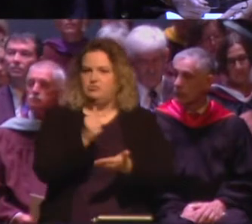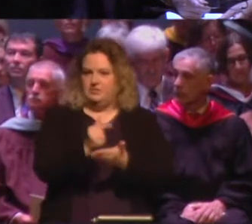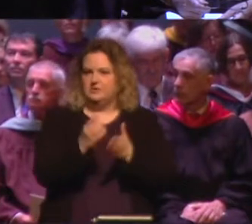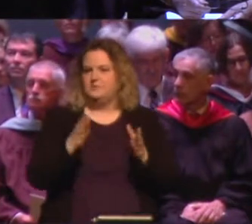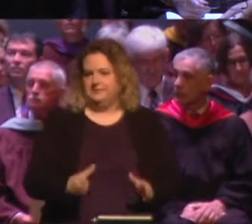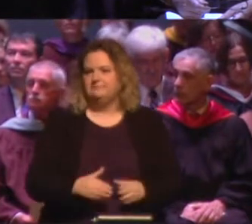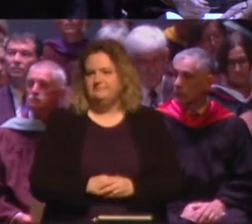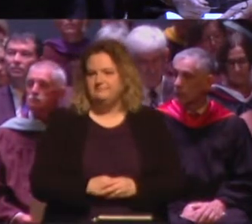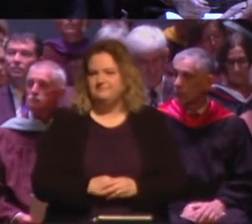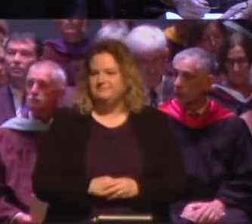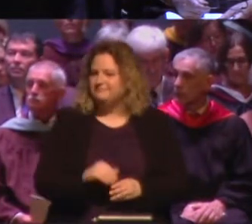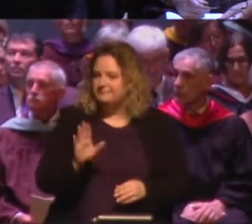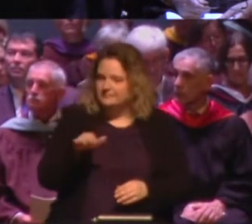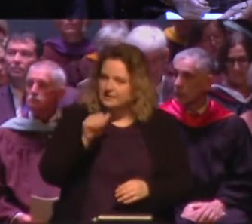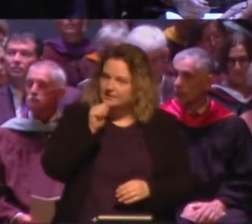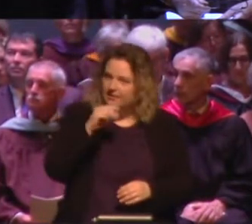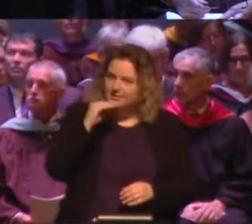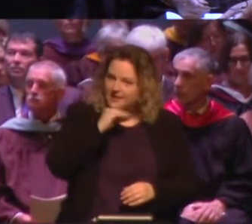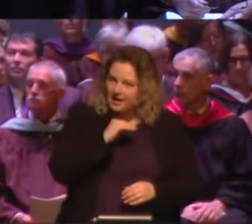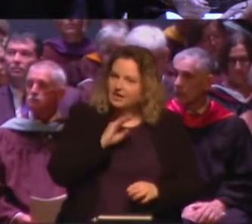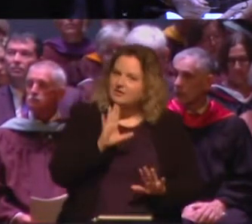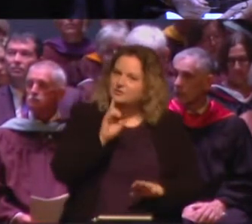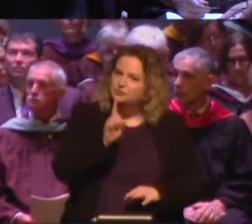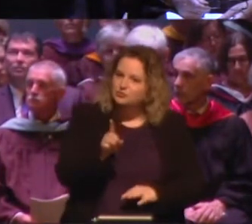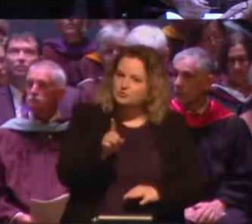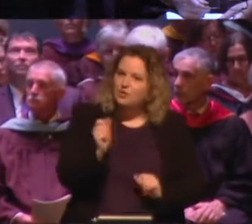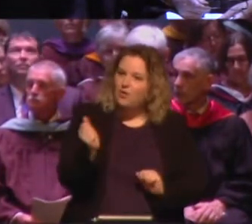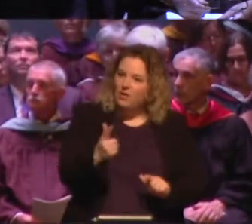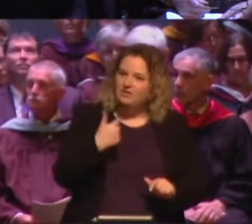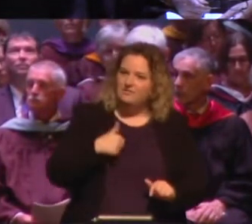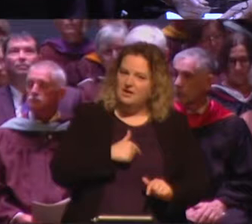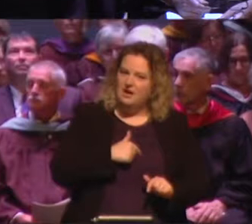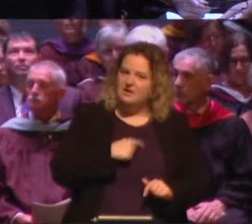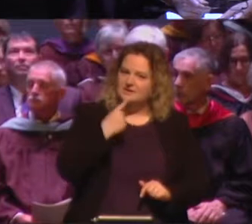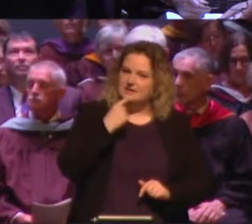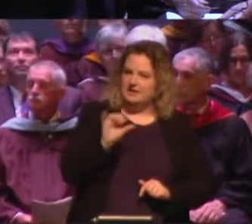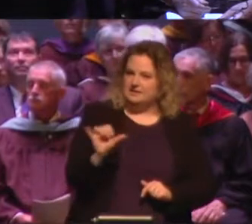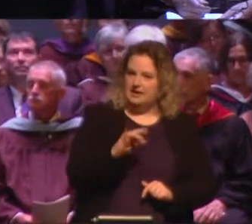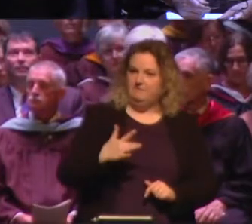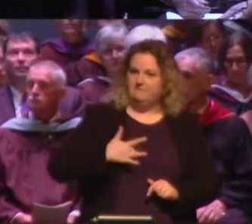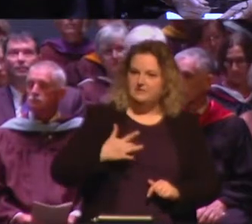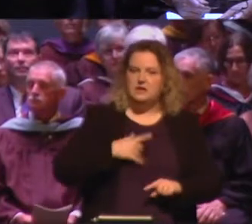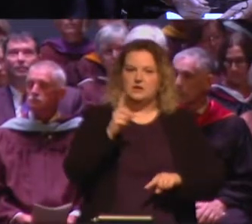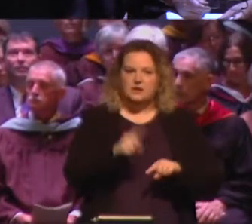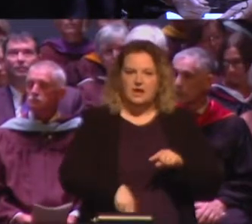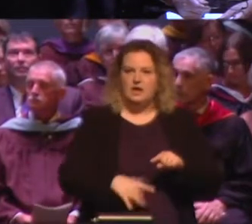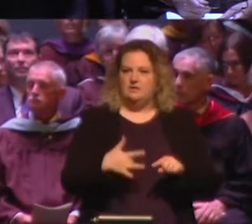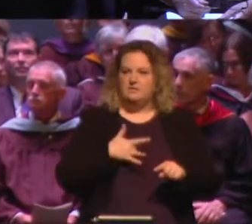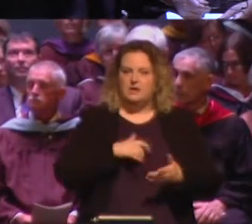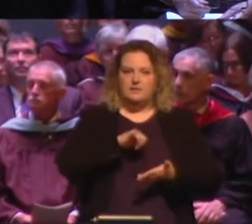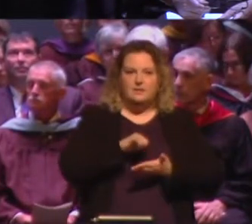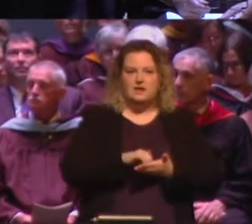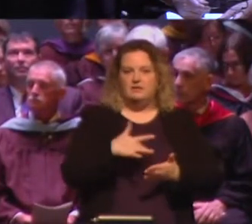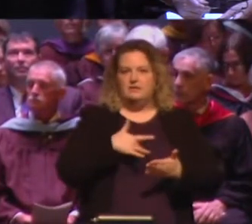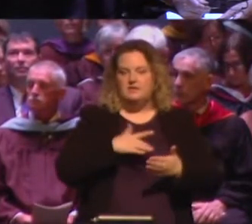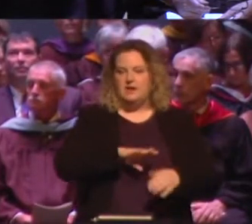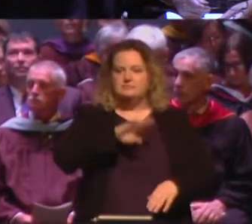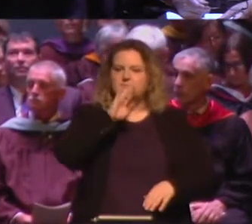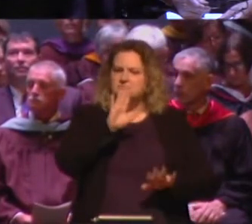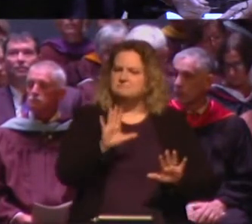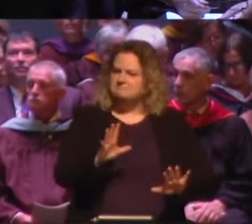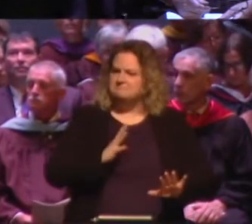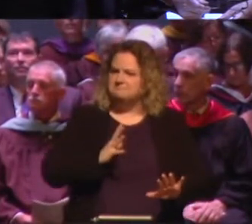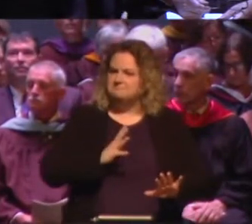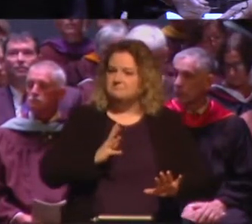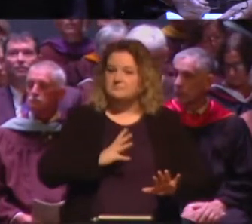Let's not lie. That's something all of us have said in the past. which is perfectly fine, because what really matters